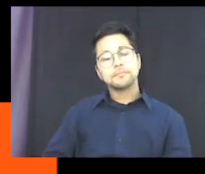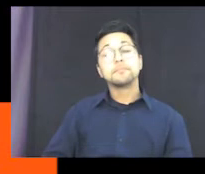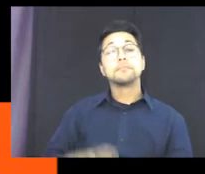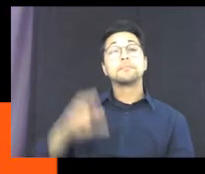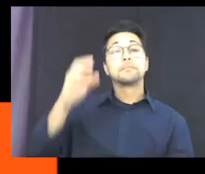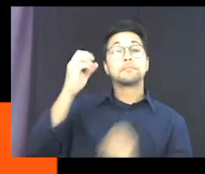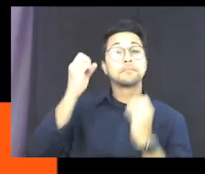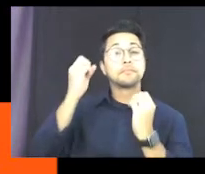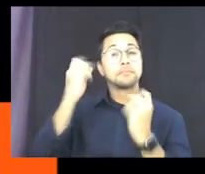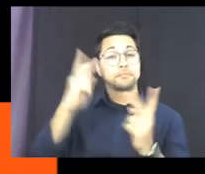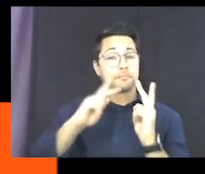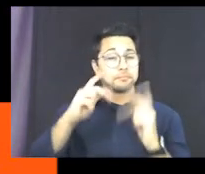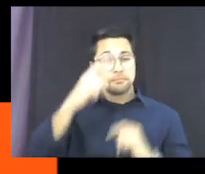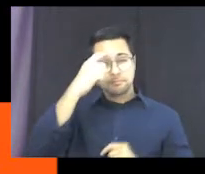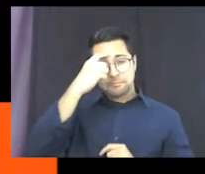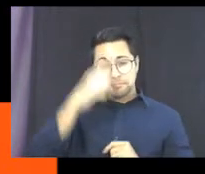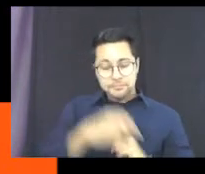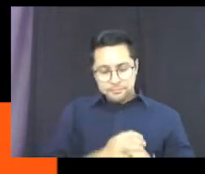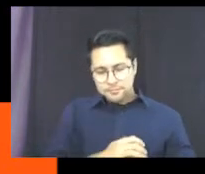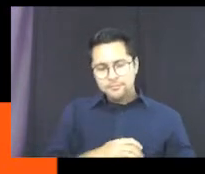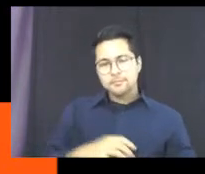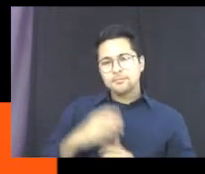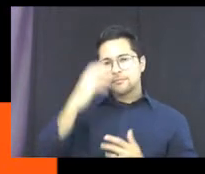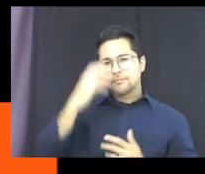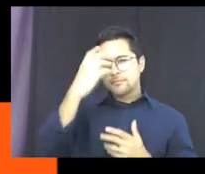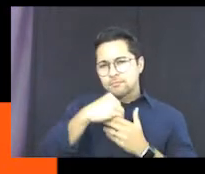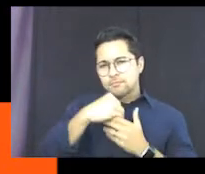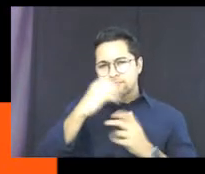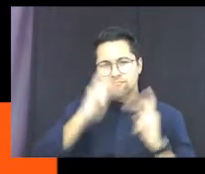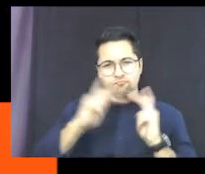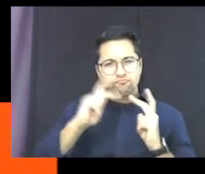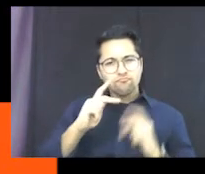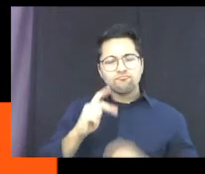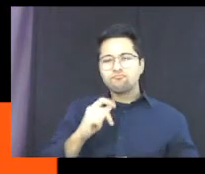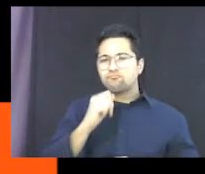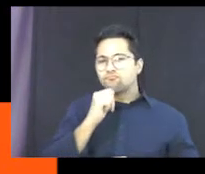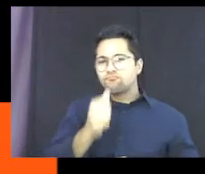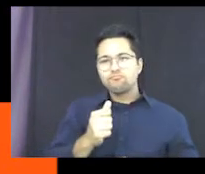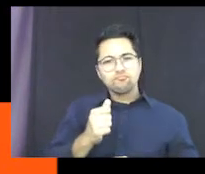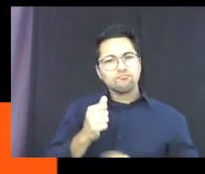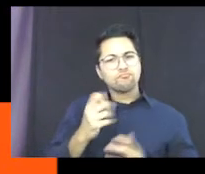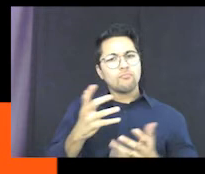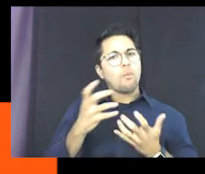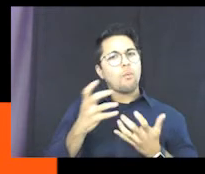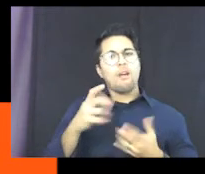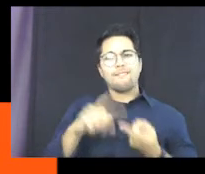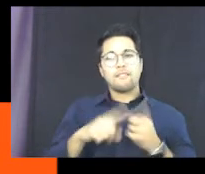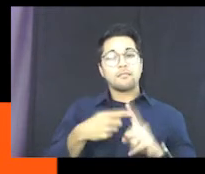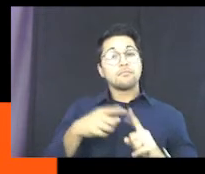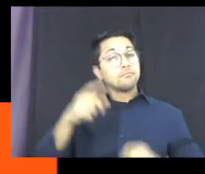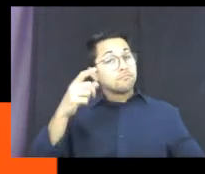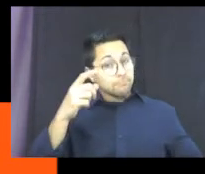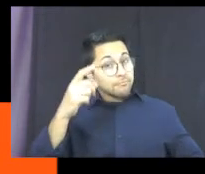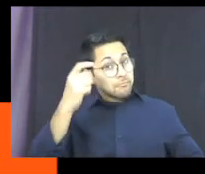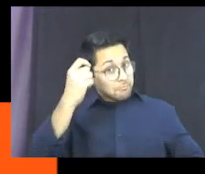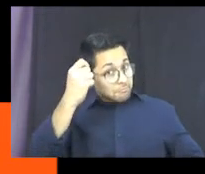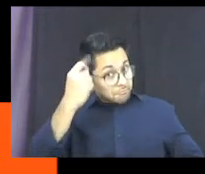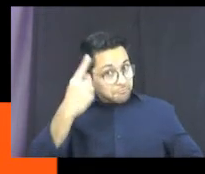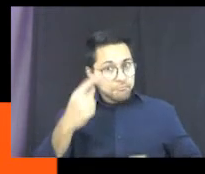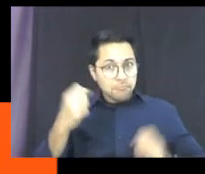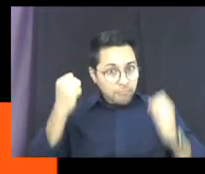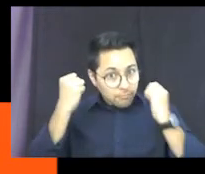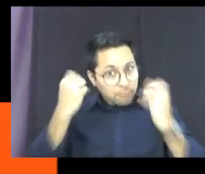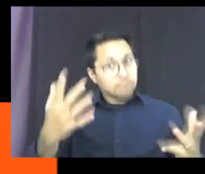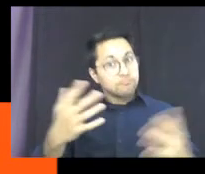Many people believe that autistic people don't desire friendship. However, a lot